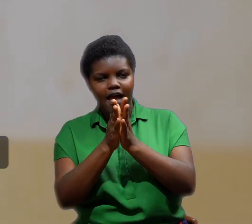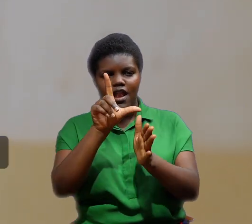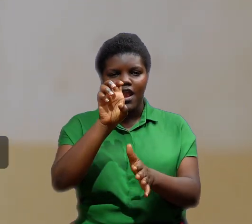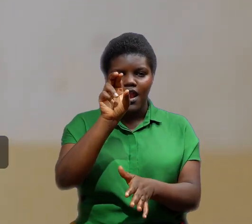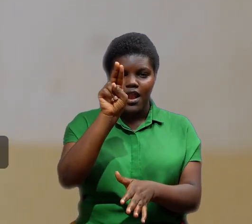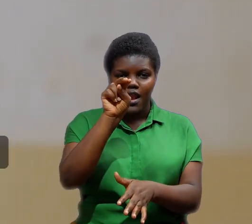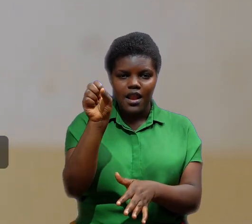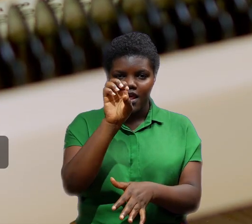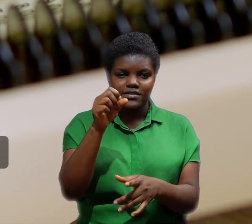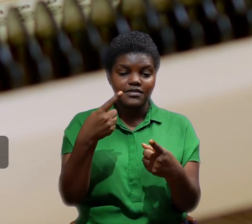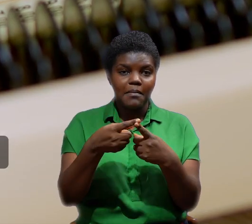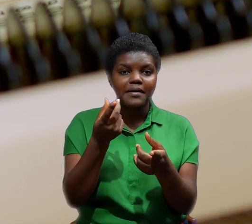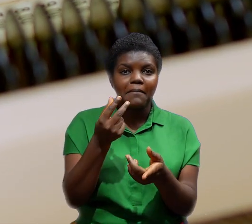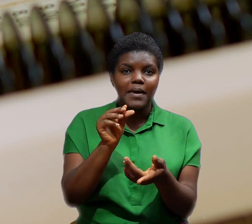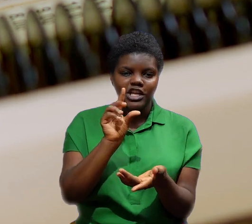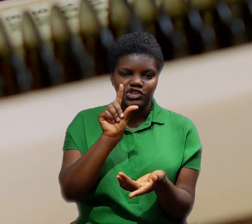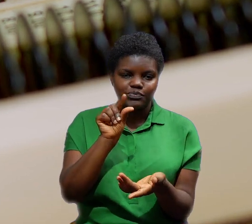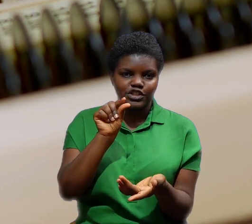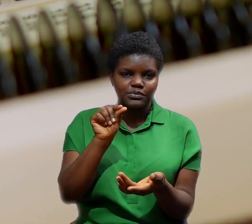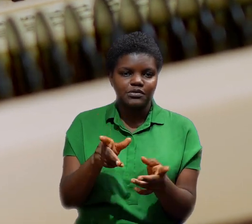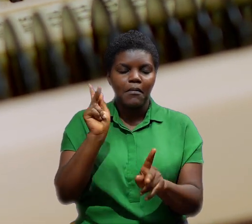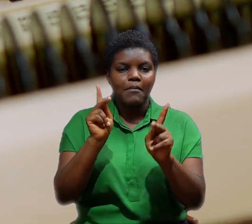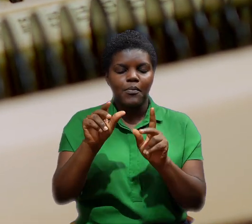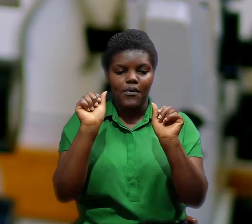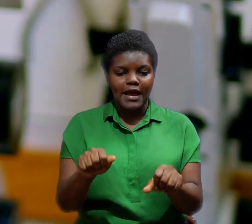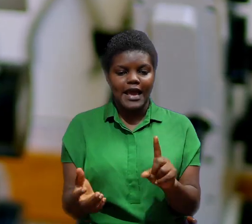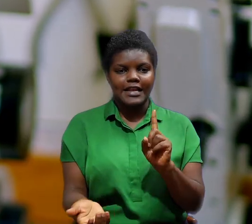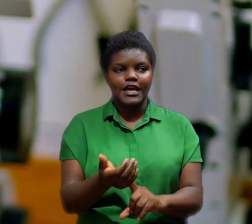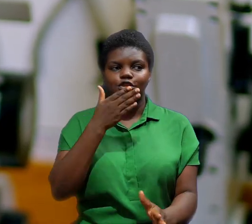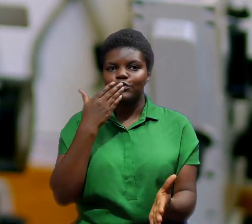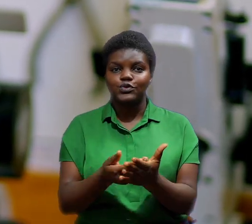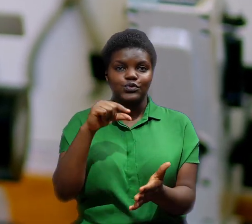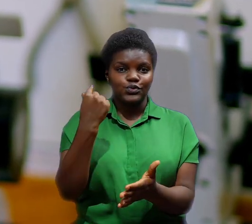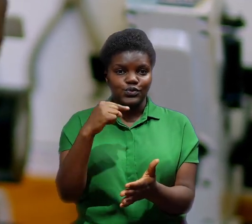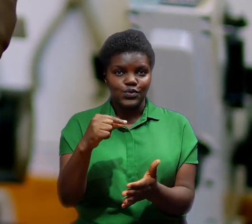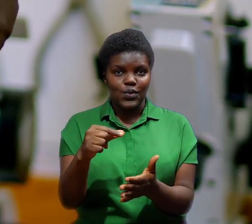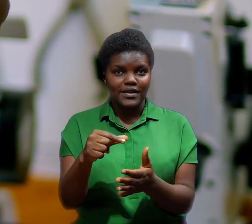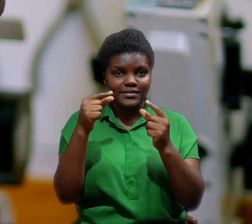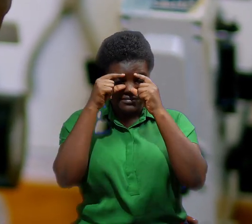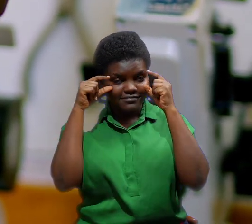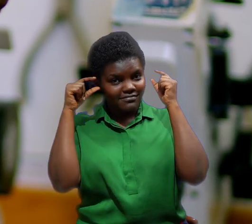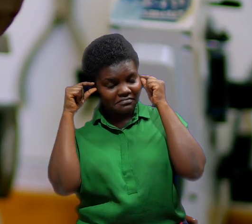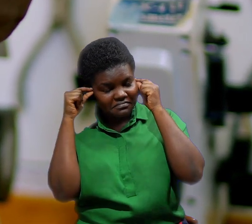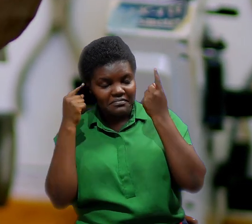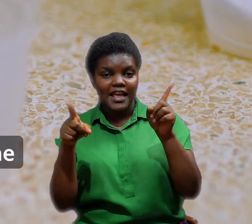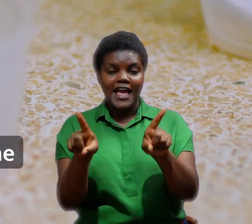lenses, but at a subsidized cost, so people were able to get good quality